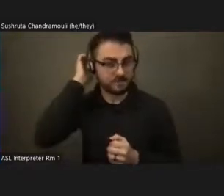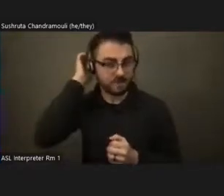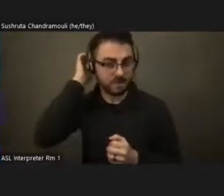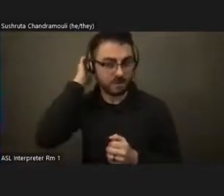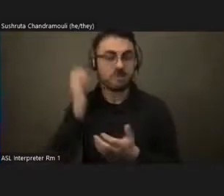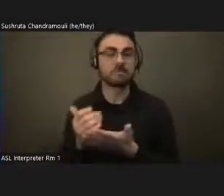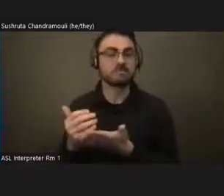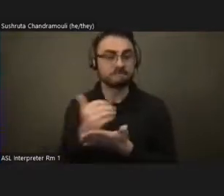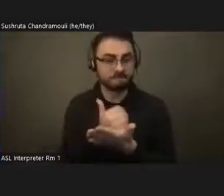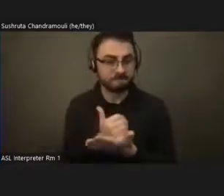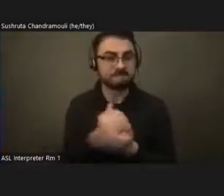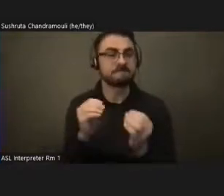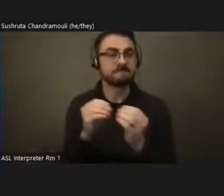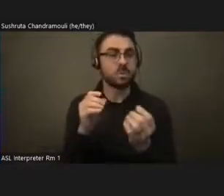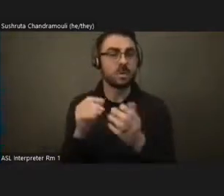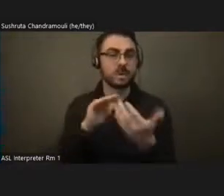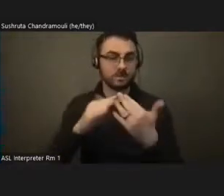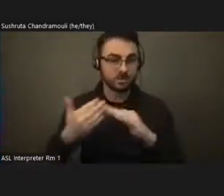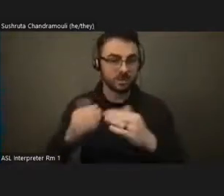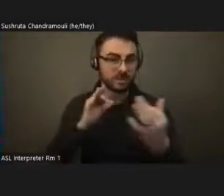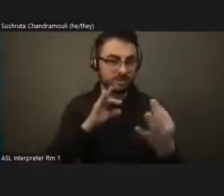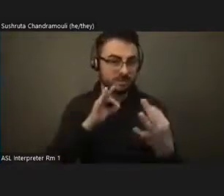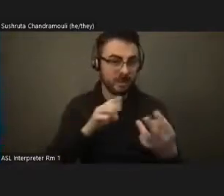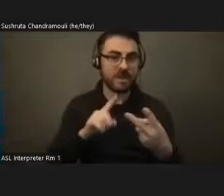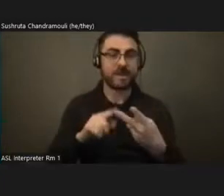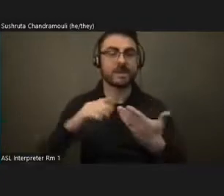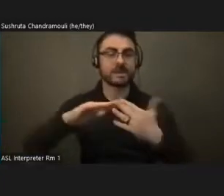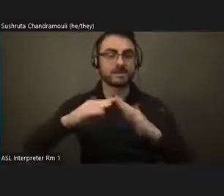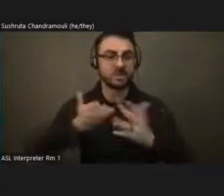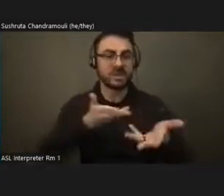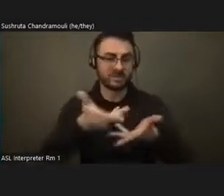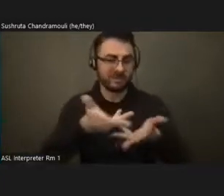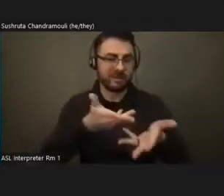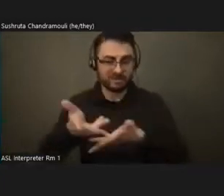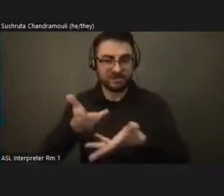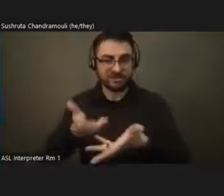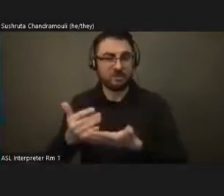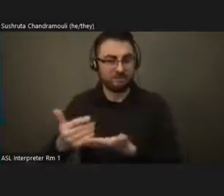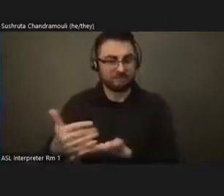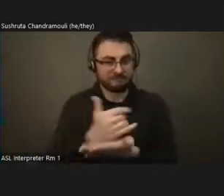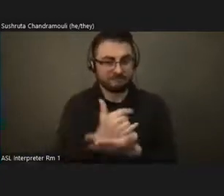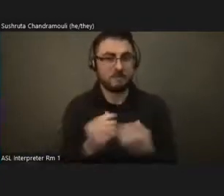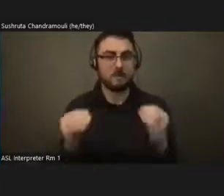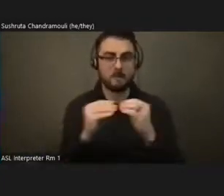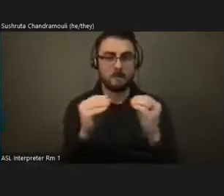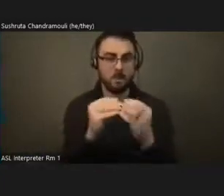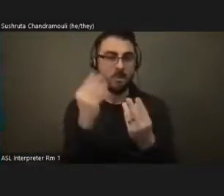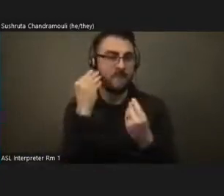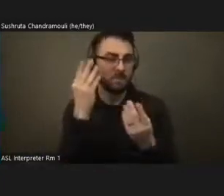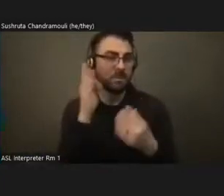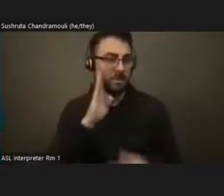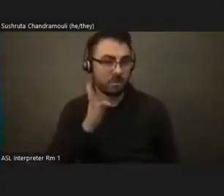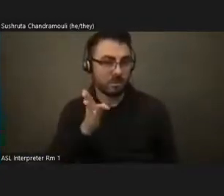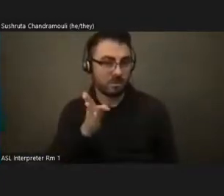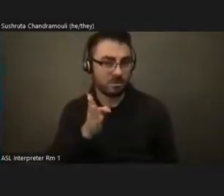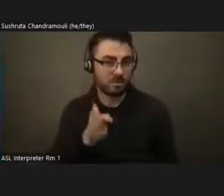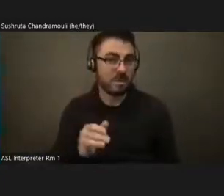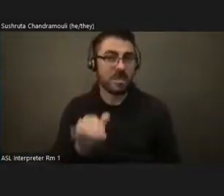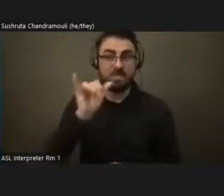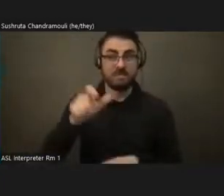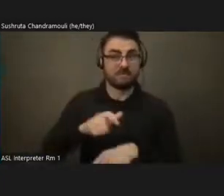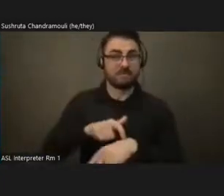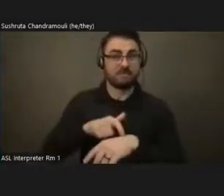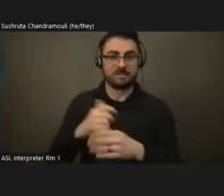community engagement happening later this year. But that is where we have the opportunity to invest